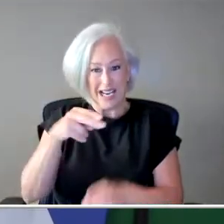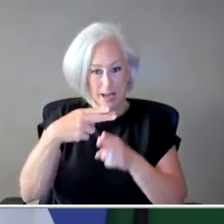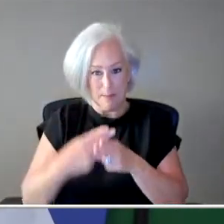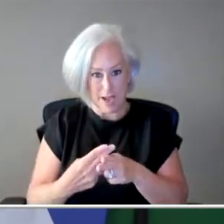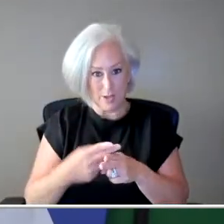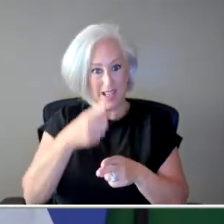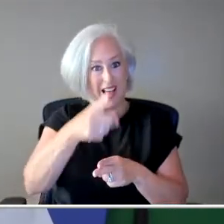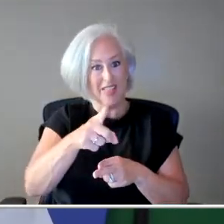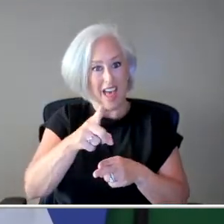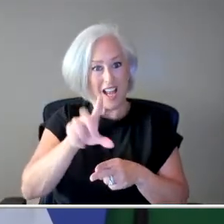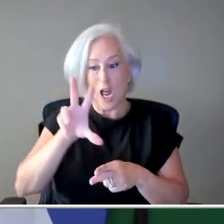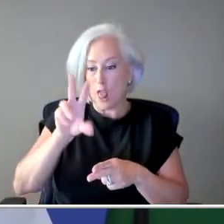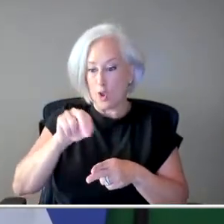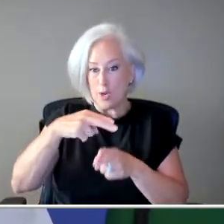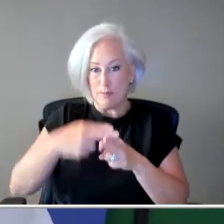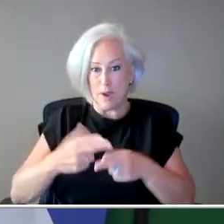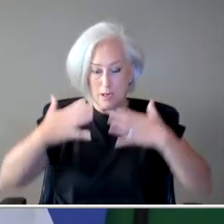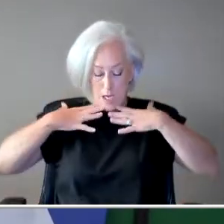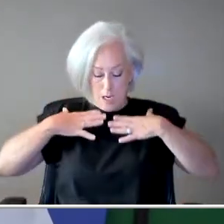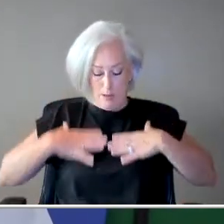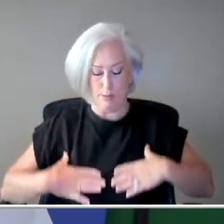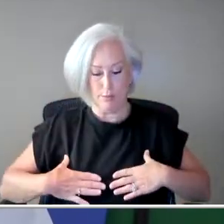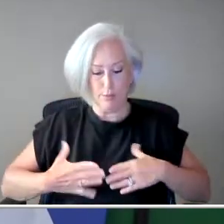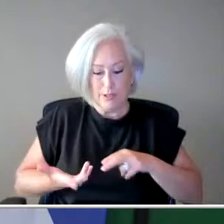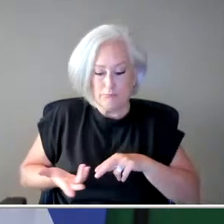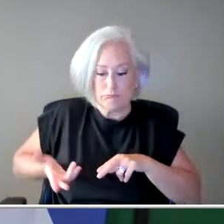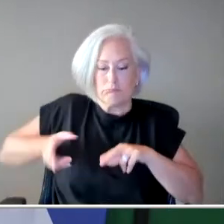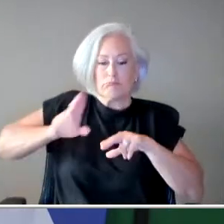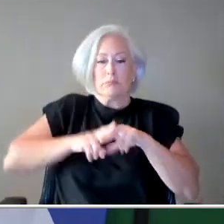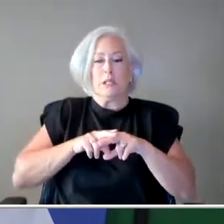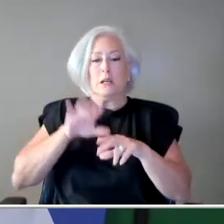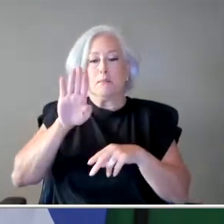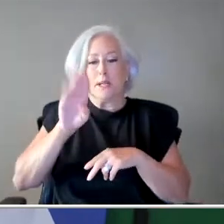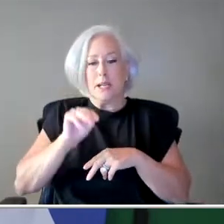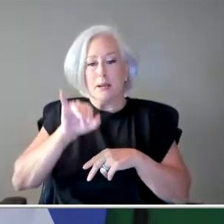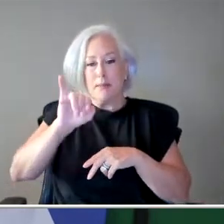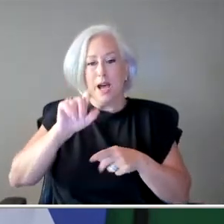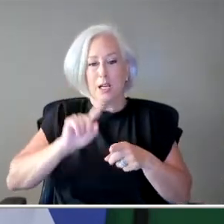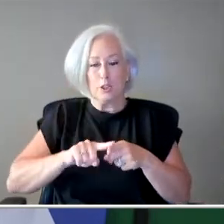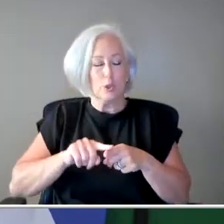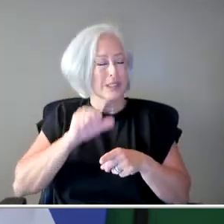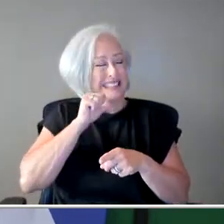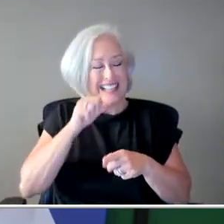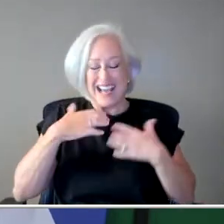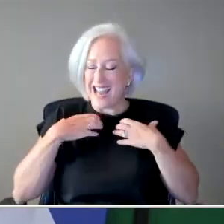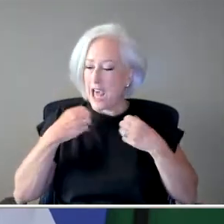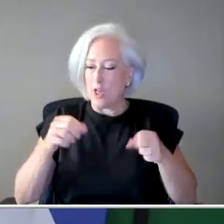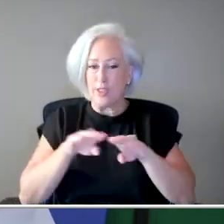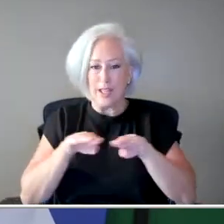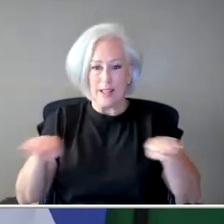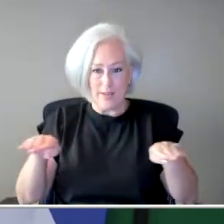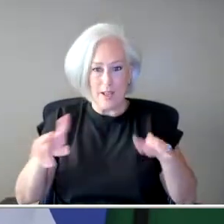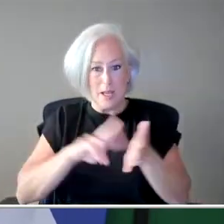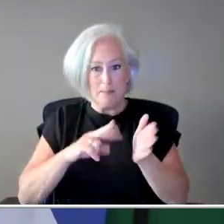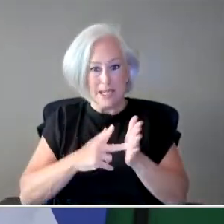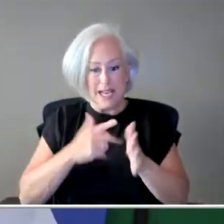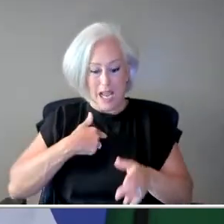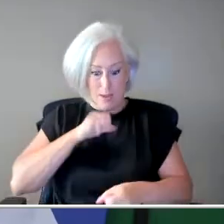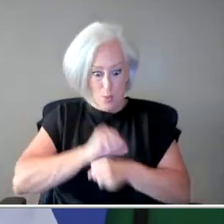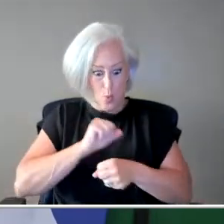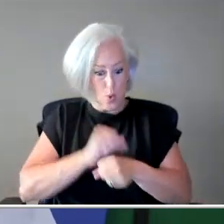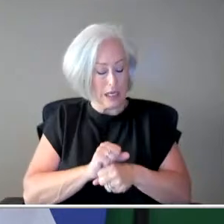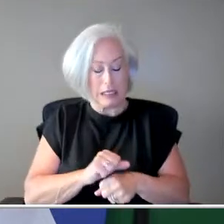immediately increases my BMI, my body mass index, to an unhealthy level. And so you're working then at an unhealthy level that any doctor would tell